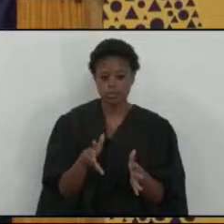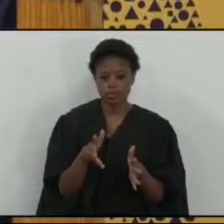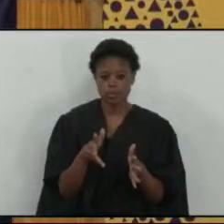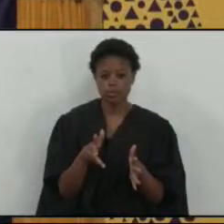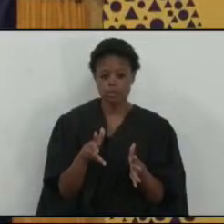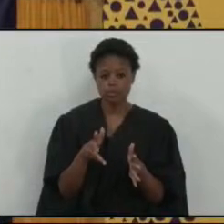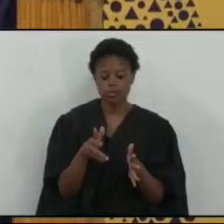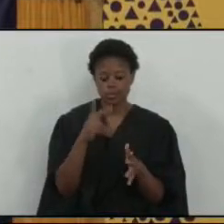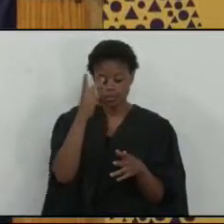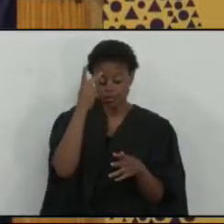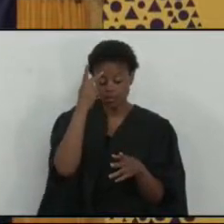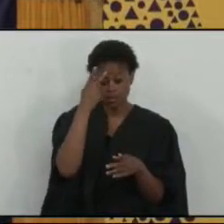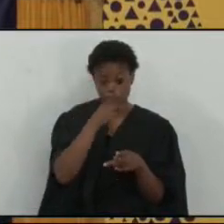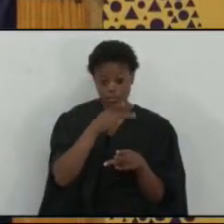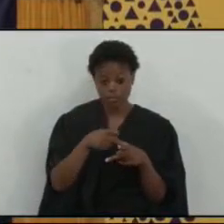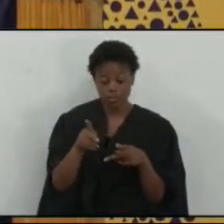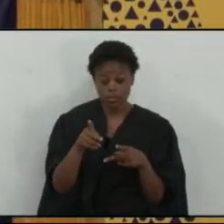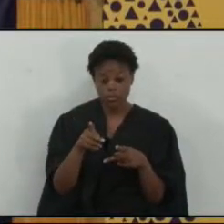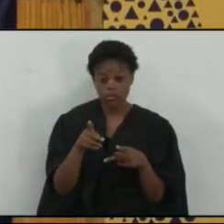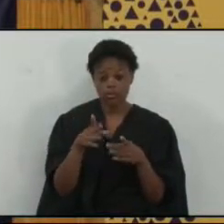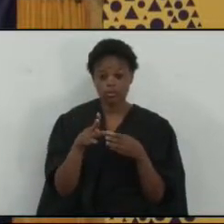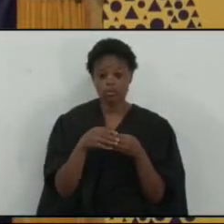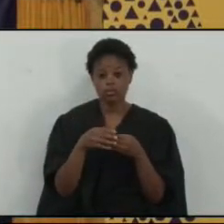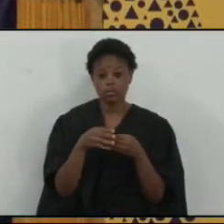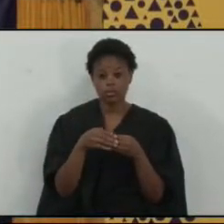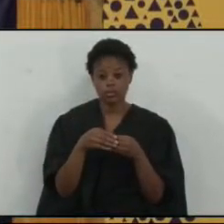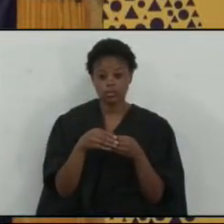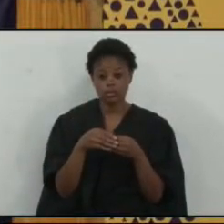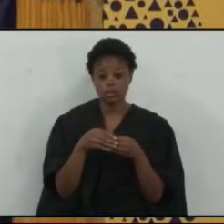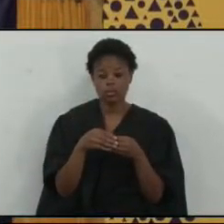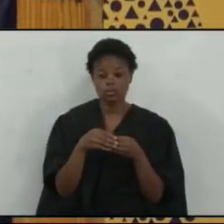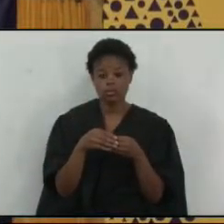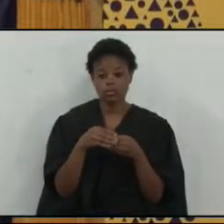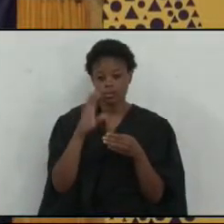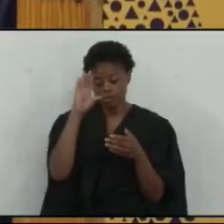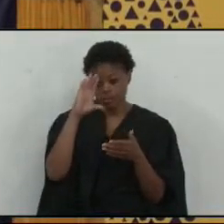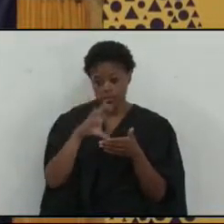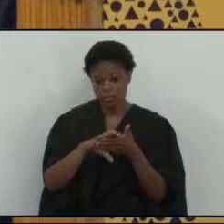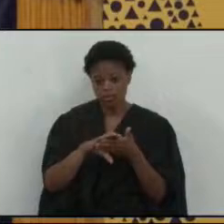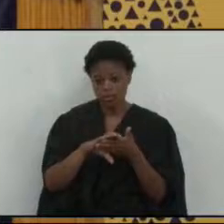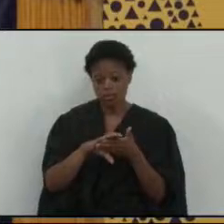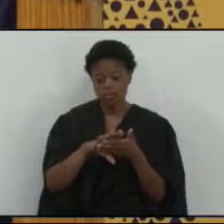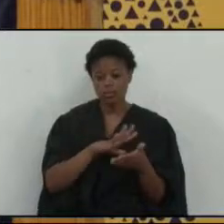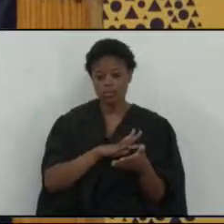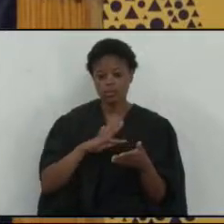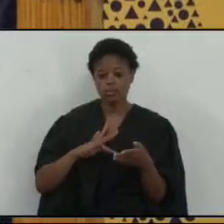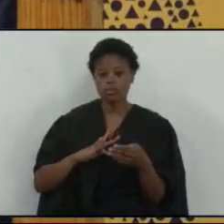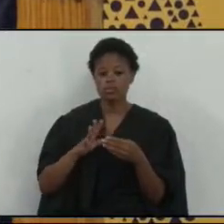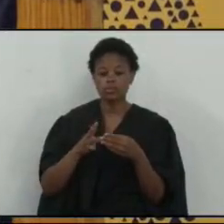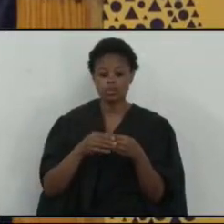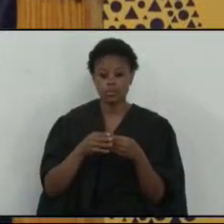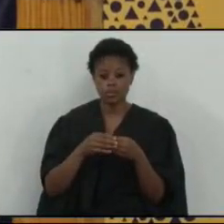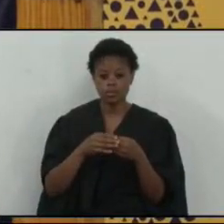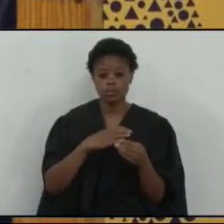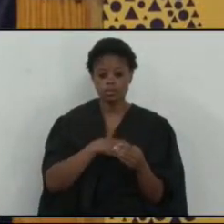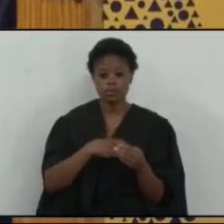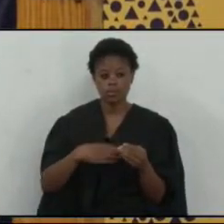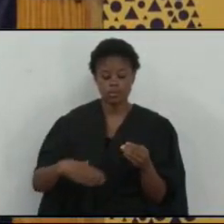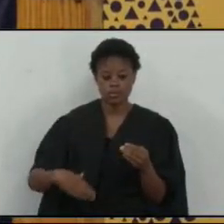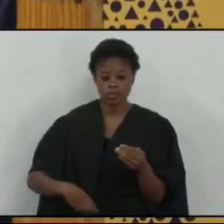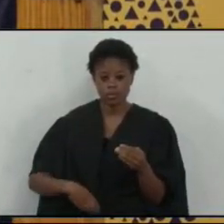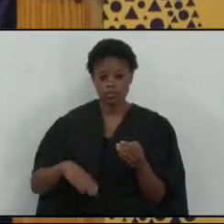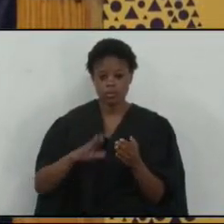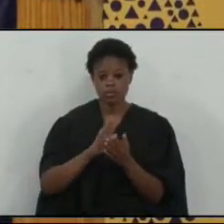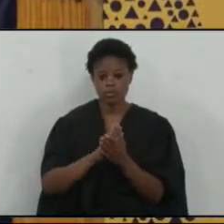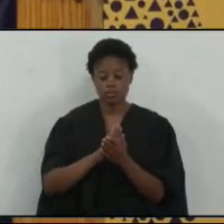the Professoriate, members of the Academy and University staff members, President and members